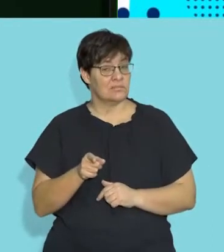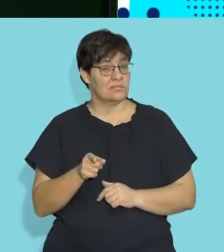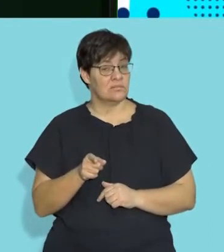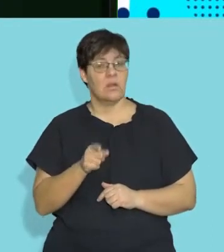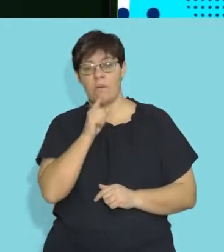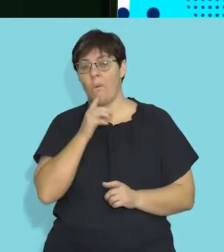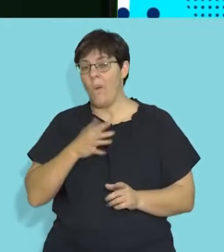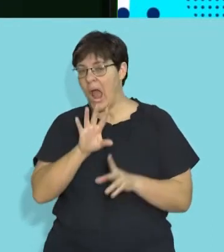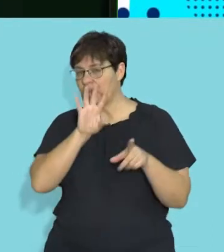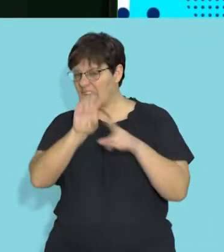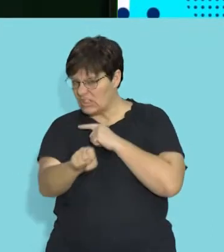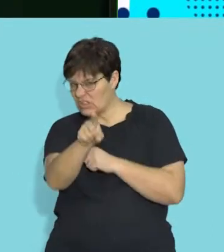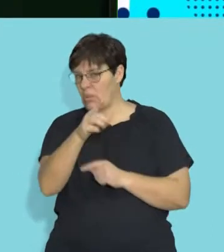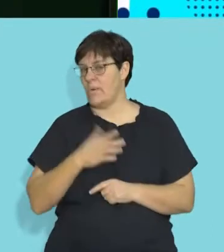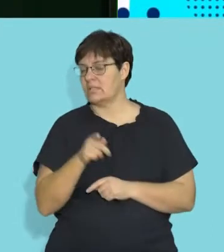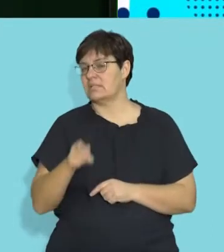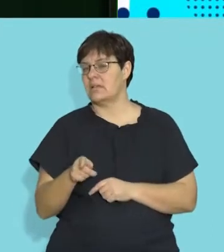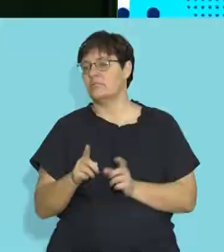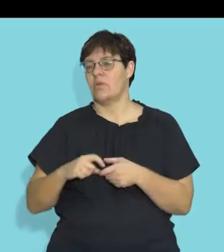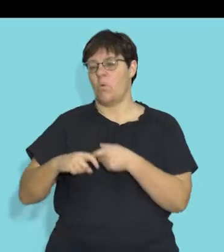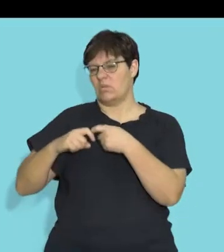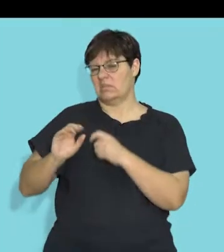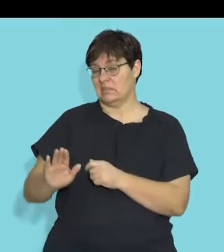out to trap you. But more about that just now.